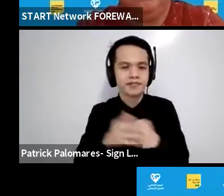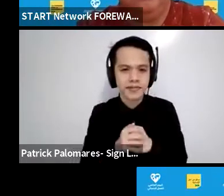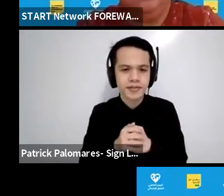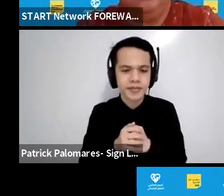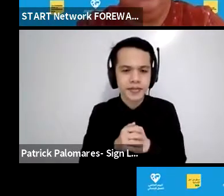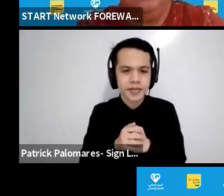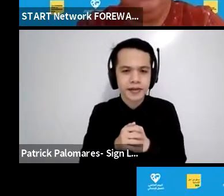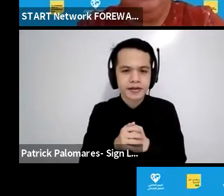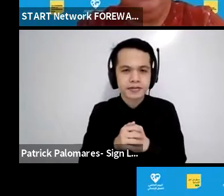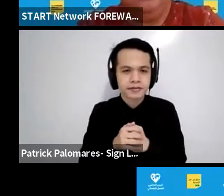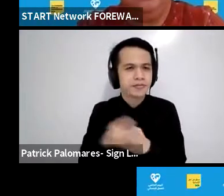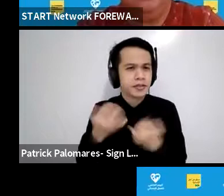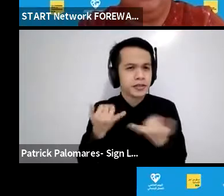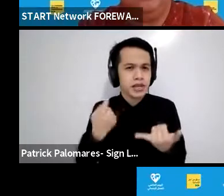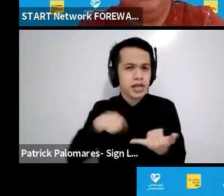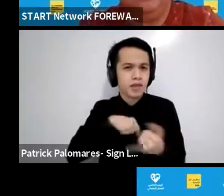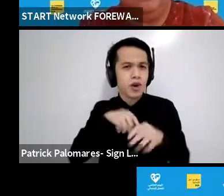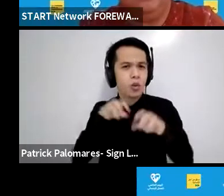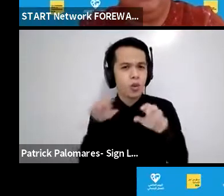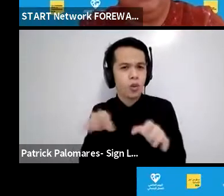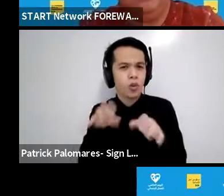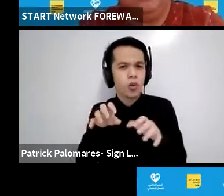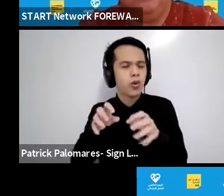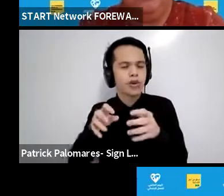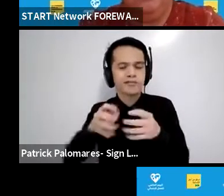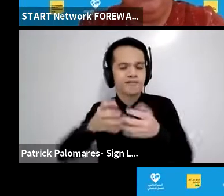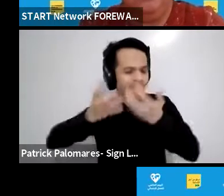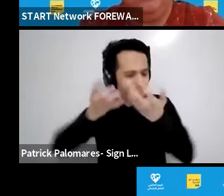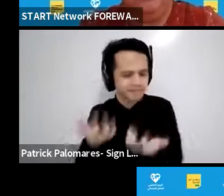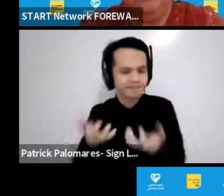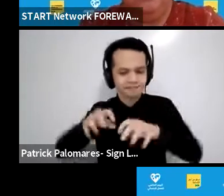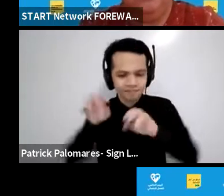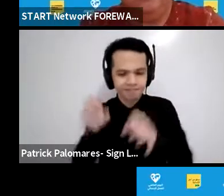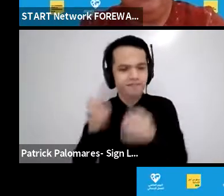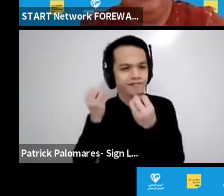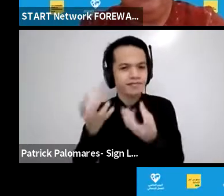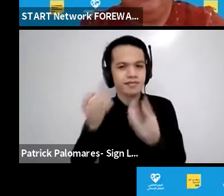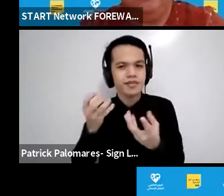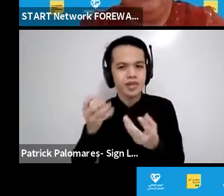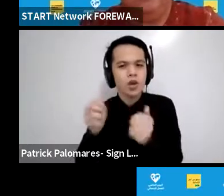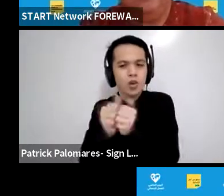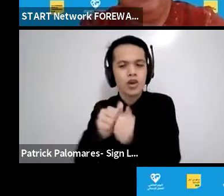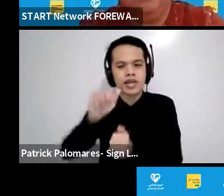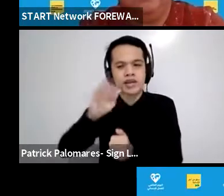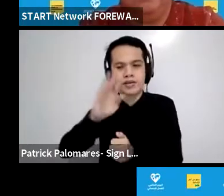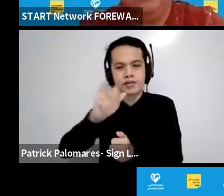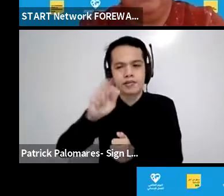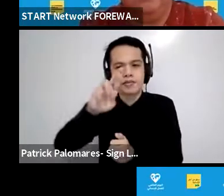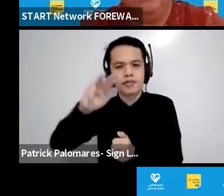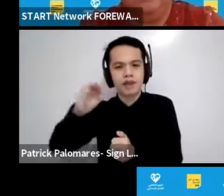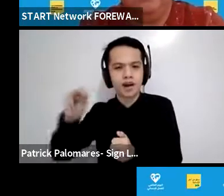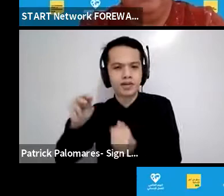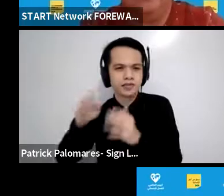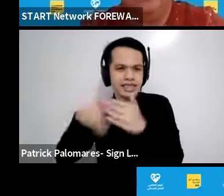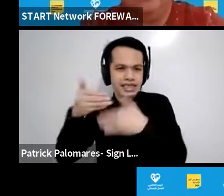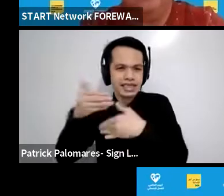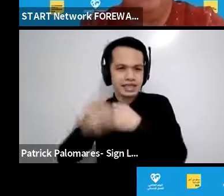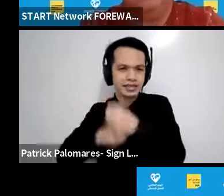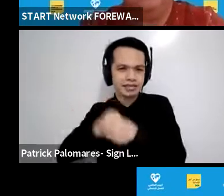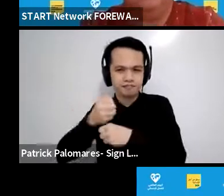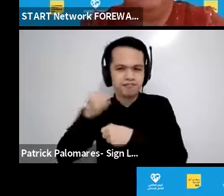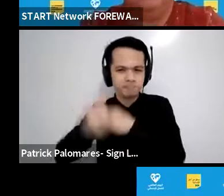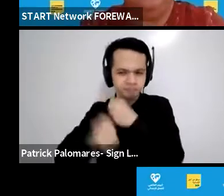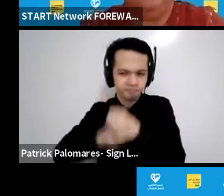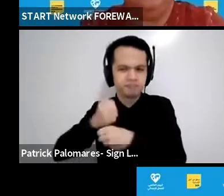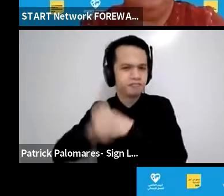be working a lot, you know, in BARM in the next coming years at the same